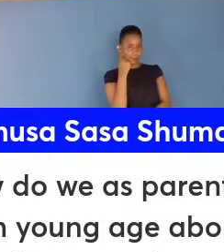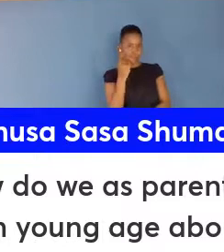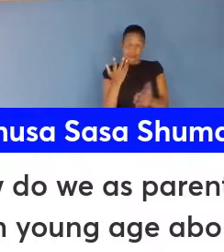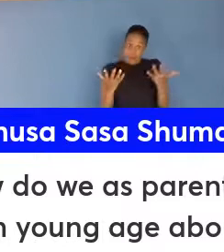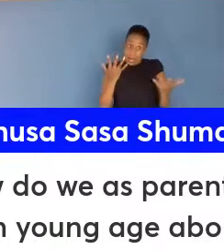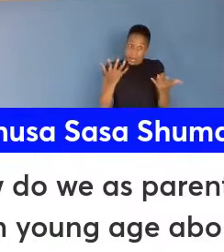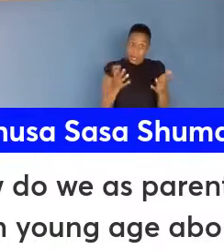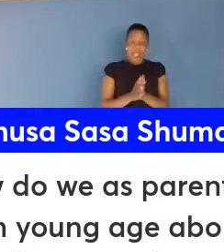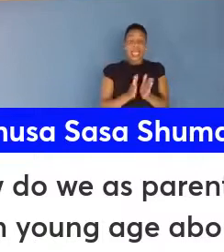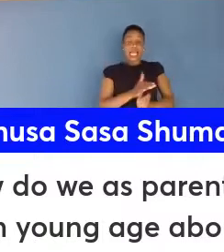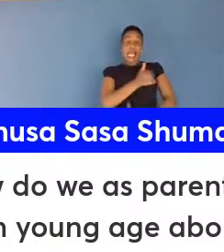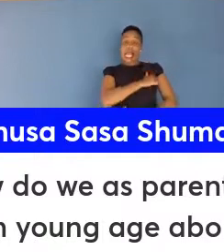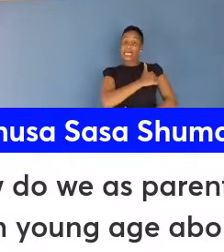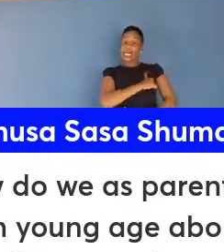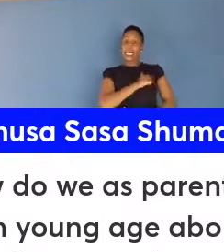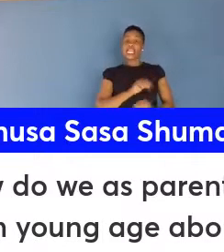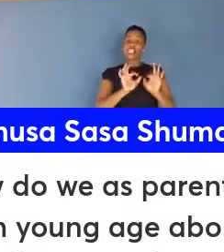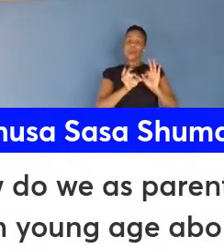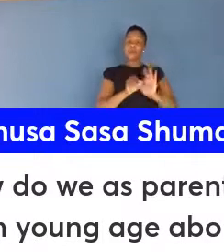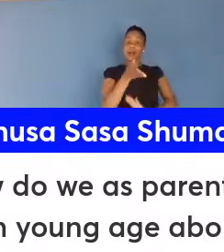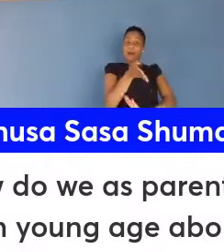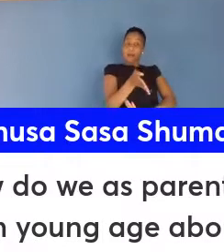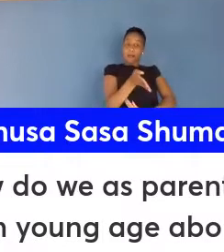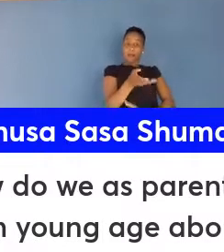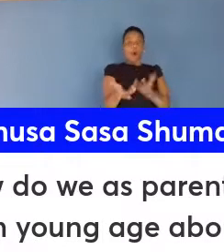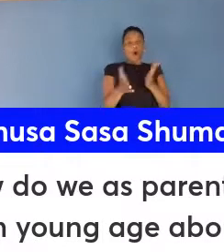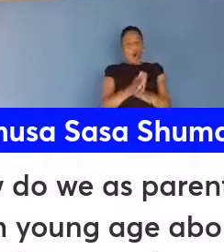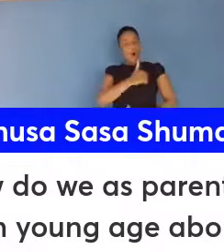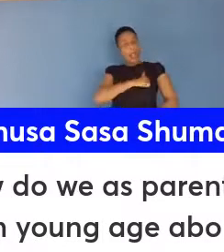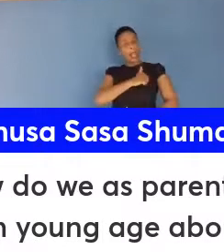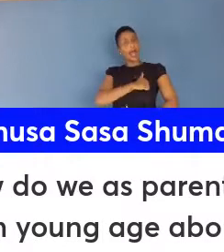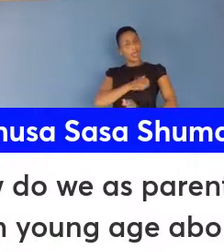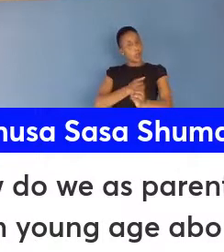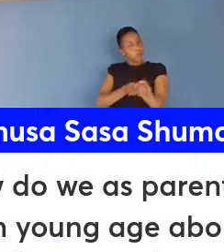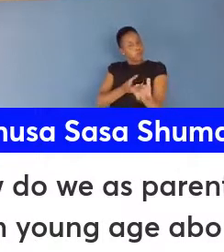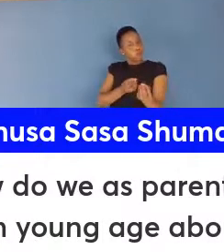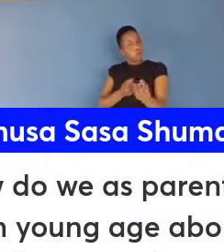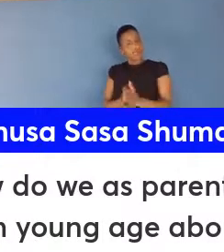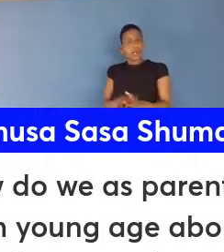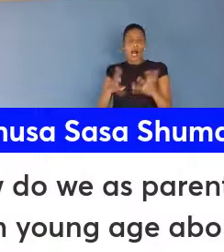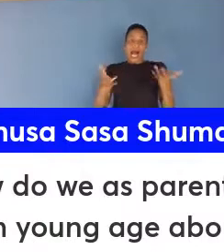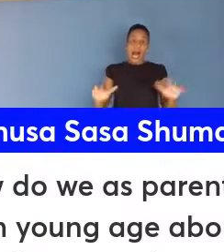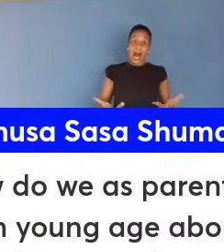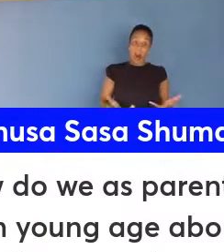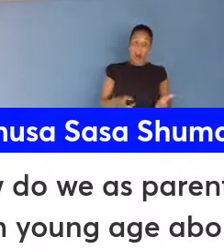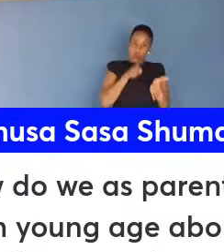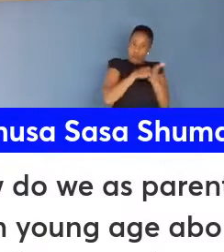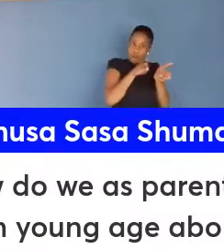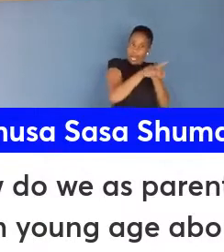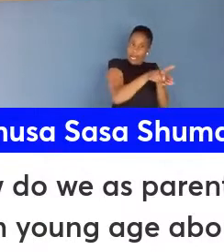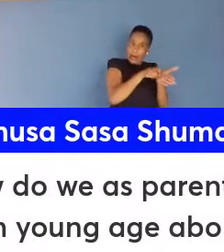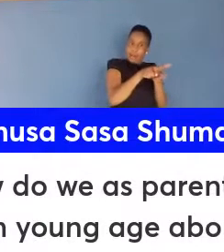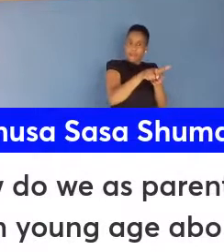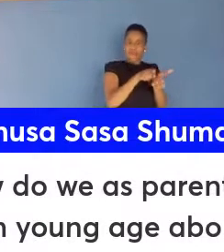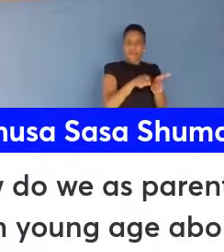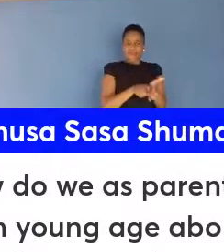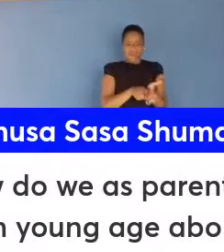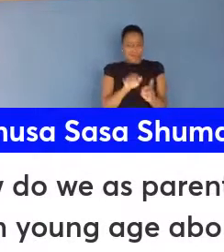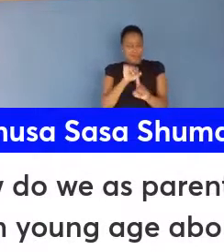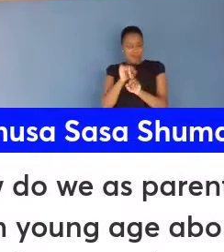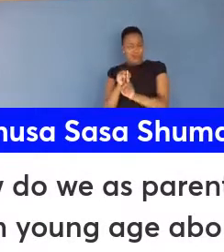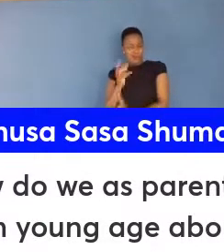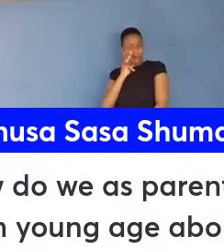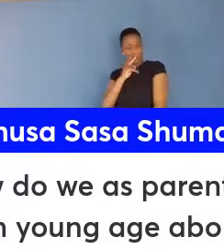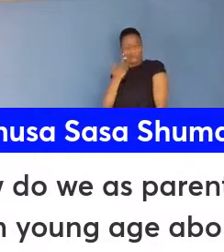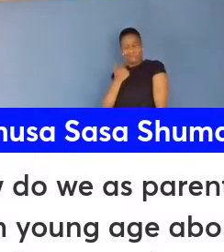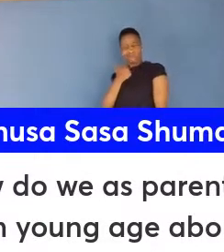lucky to have an interpreter, or they are lucky to express it in writing, the society looks at them that, but you're deaf. What do